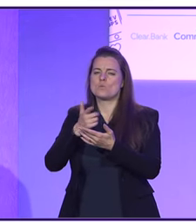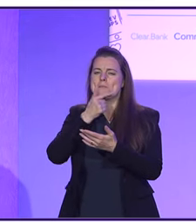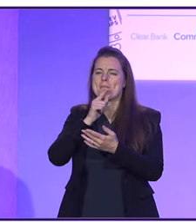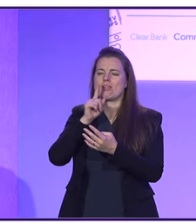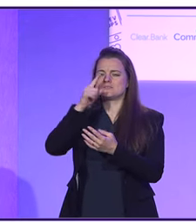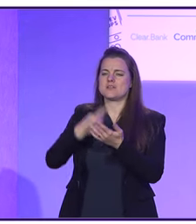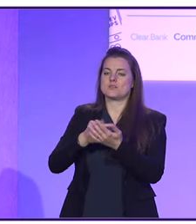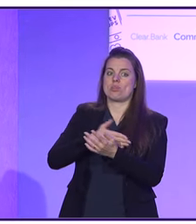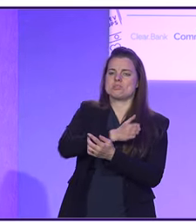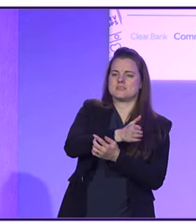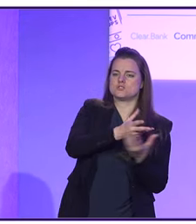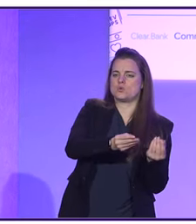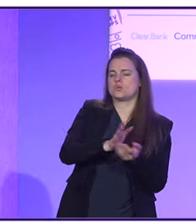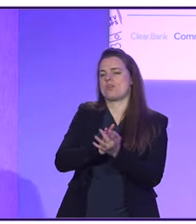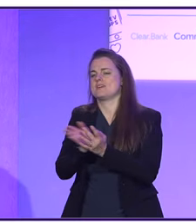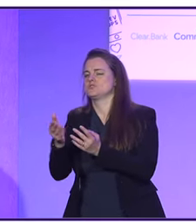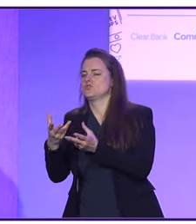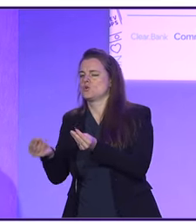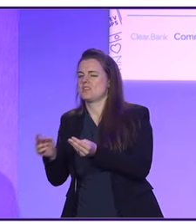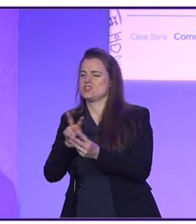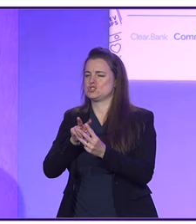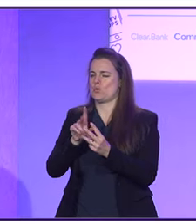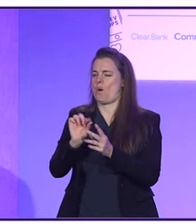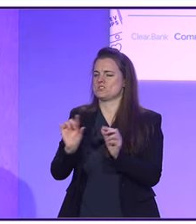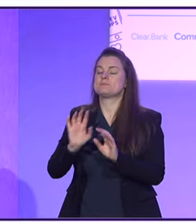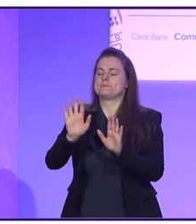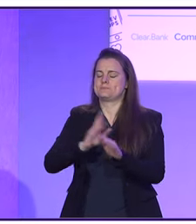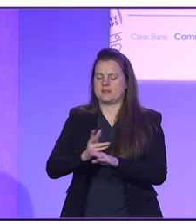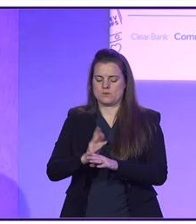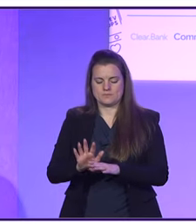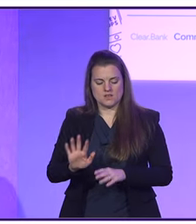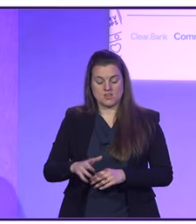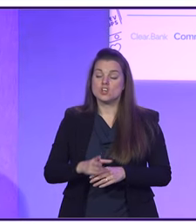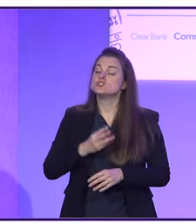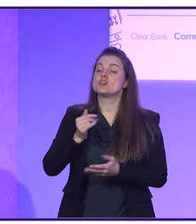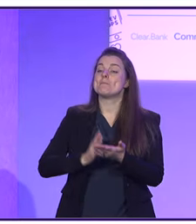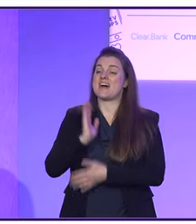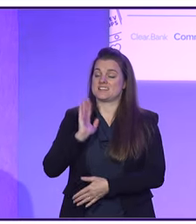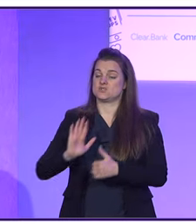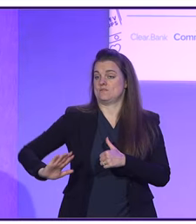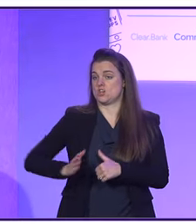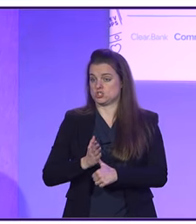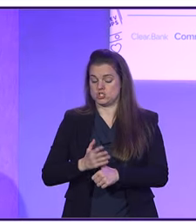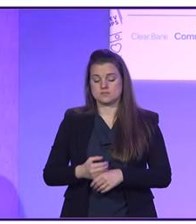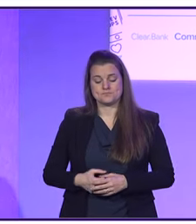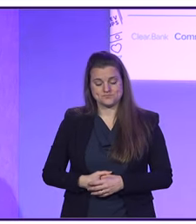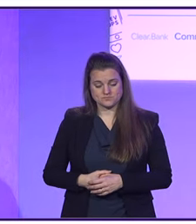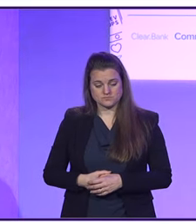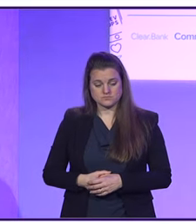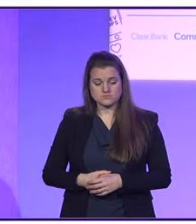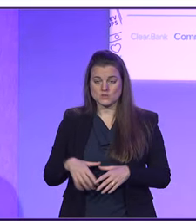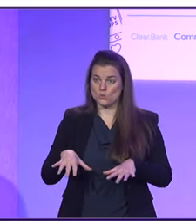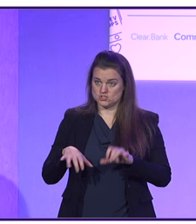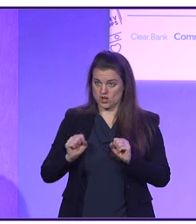So I'm going to begin with some facts about the data. So at CoreLogix, essentially, we started to investigate